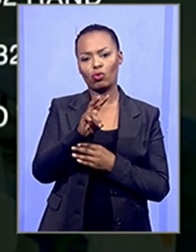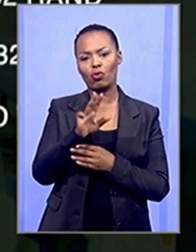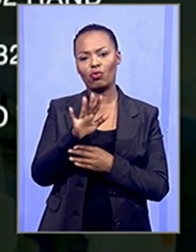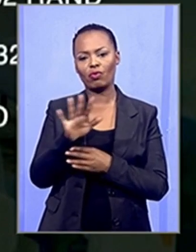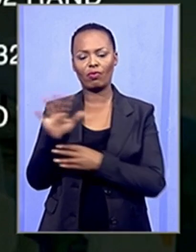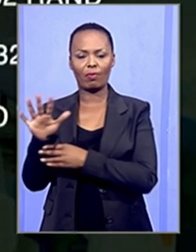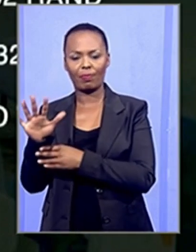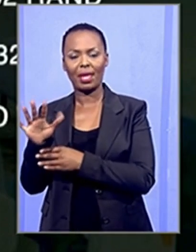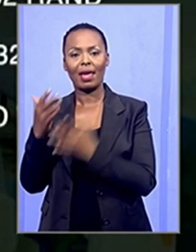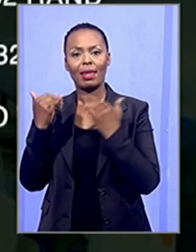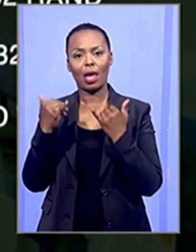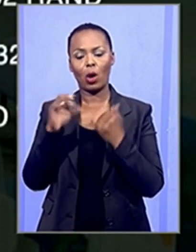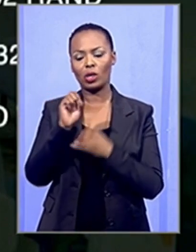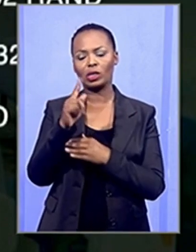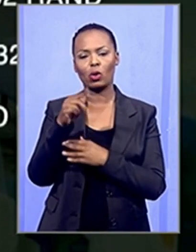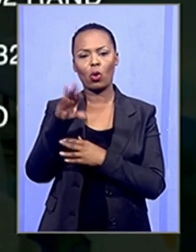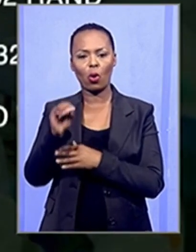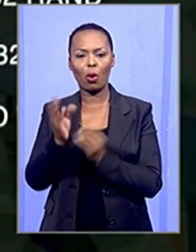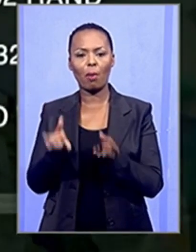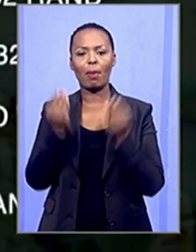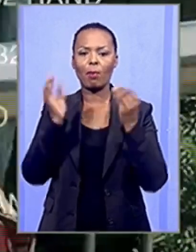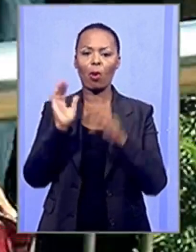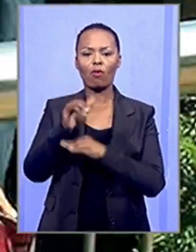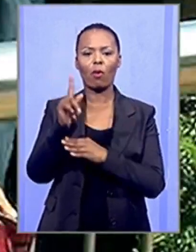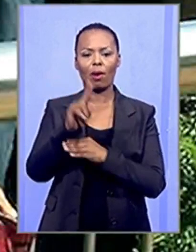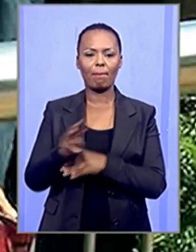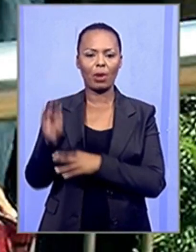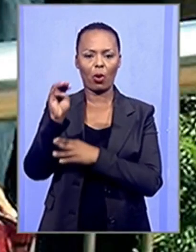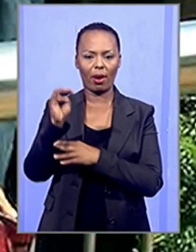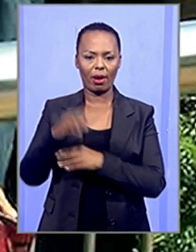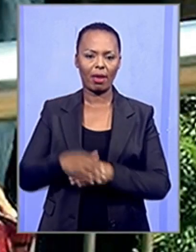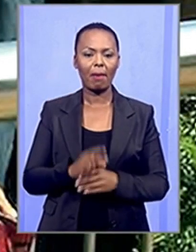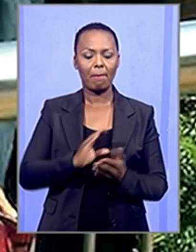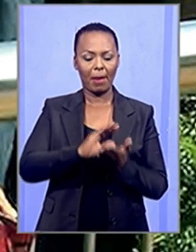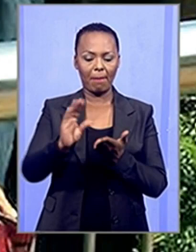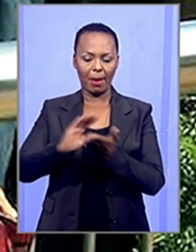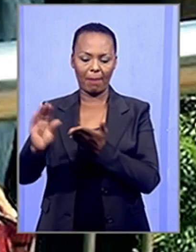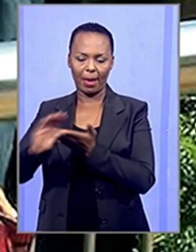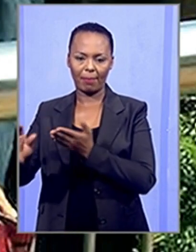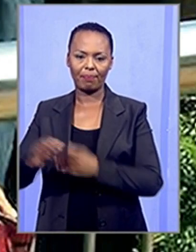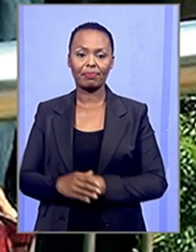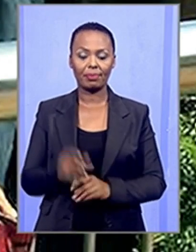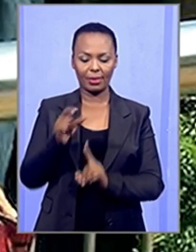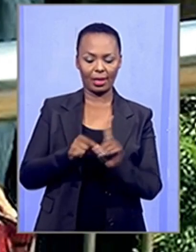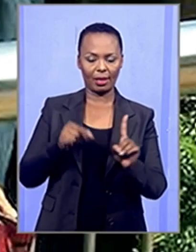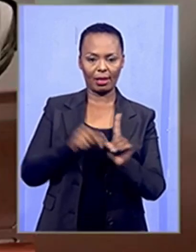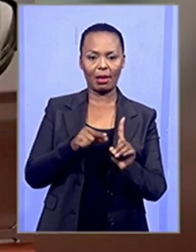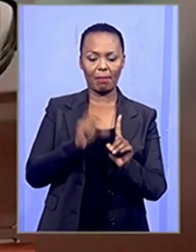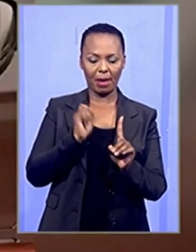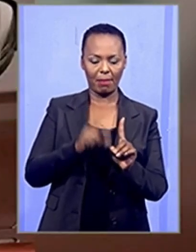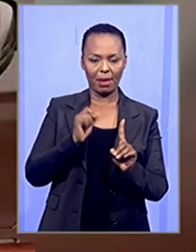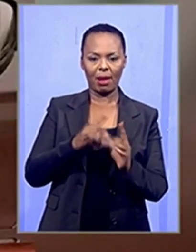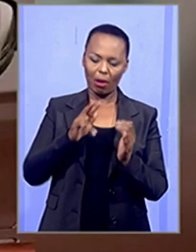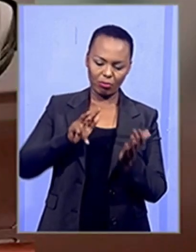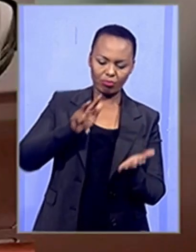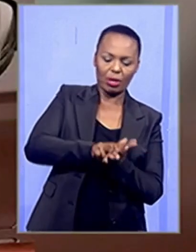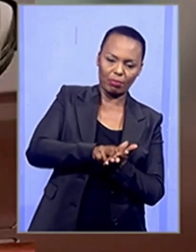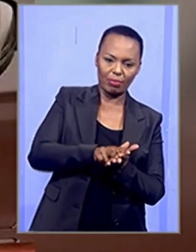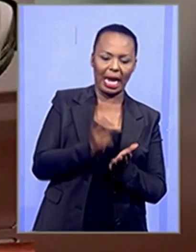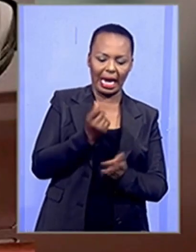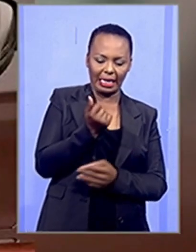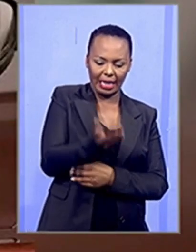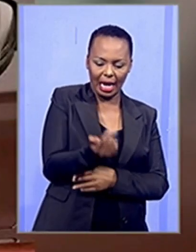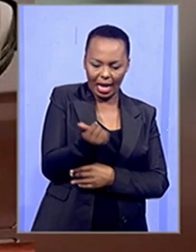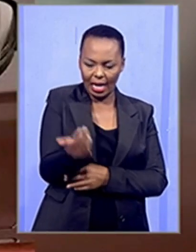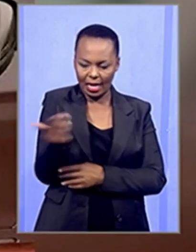mme Sekhokho o dule ka madi a feta milione. Babita Jokran ke ena le ditsemphala mabapi le go abiwa ga dithendara